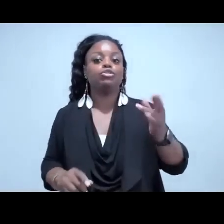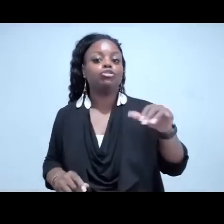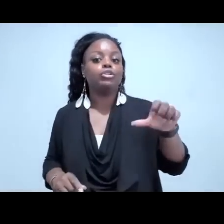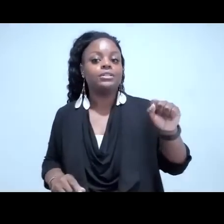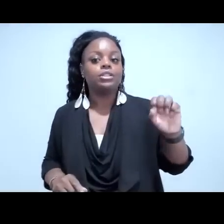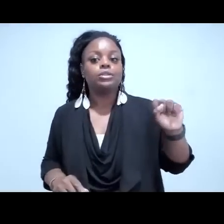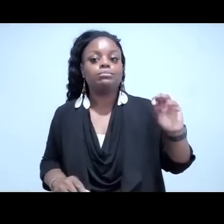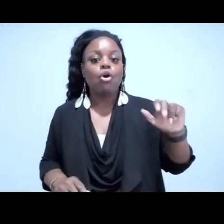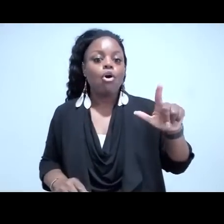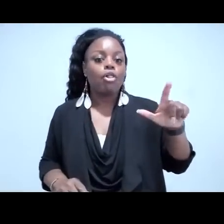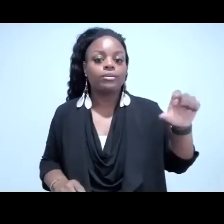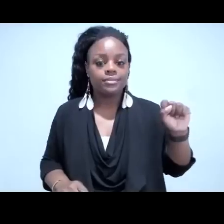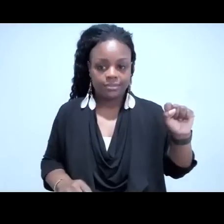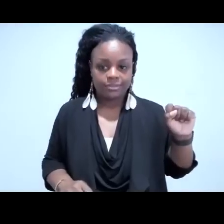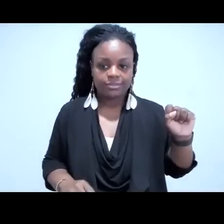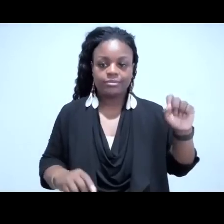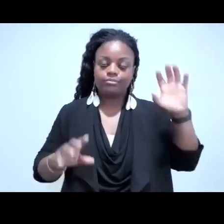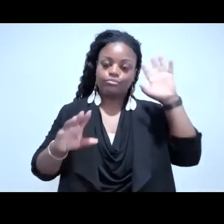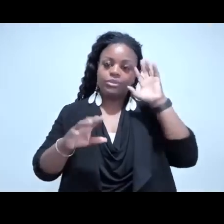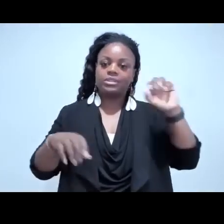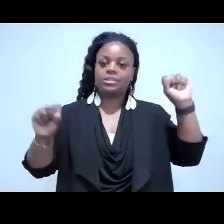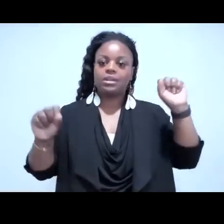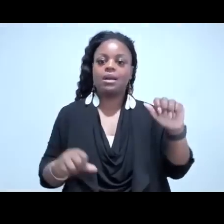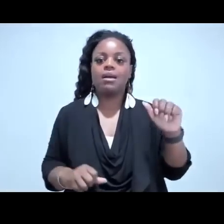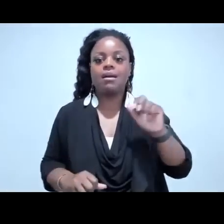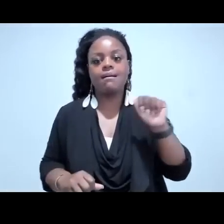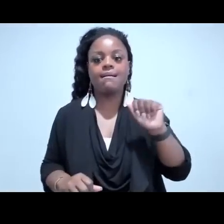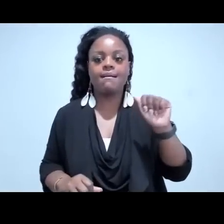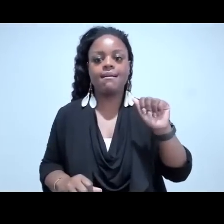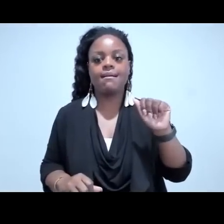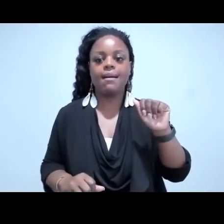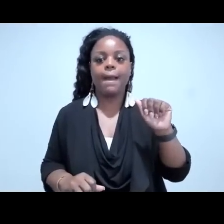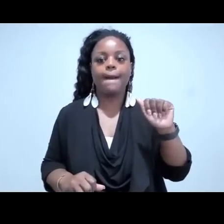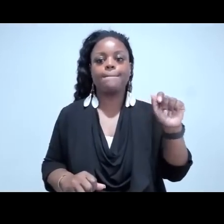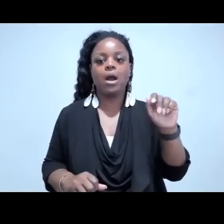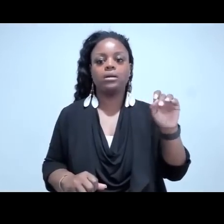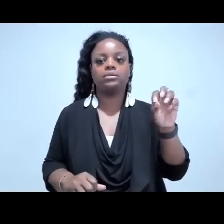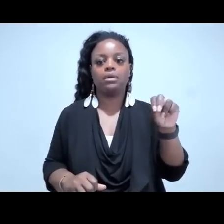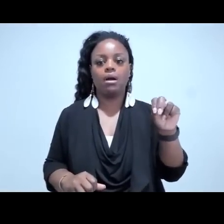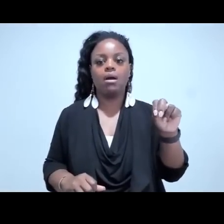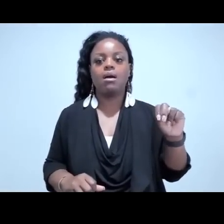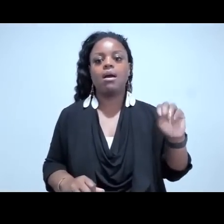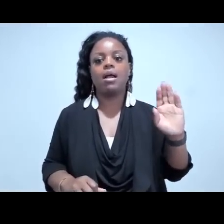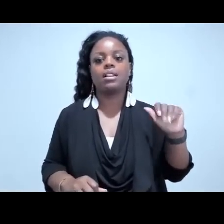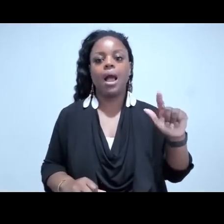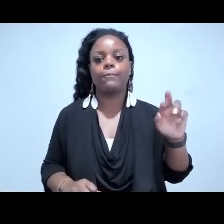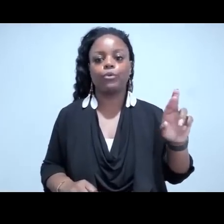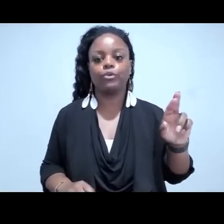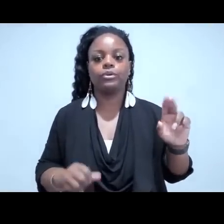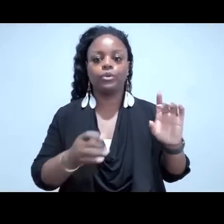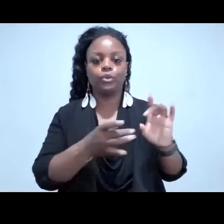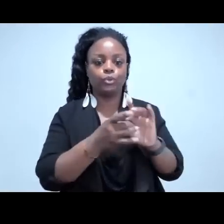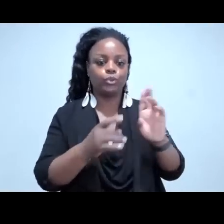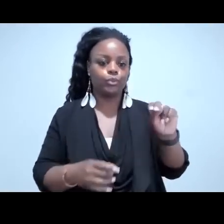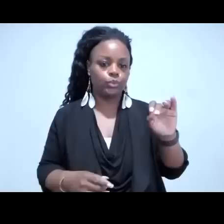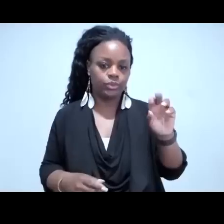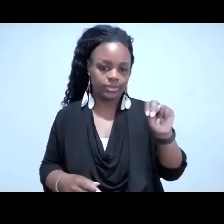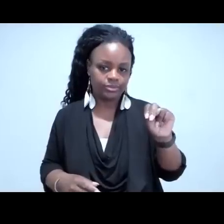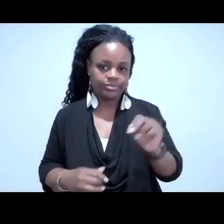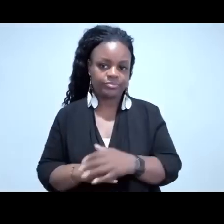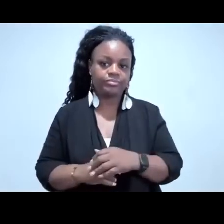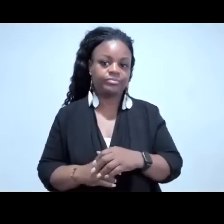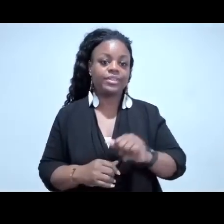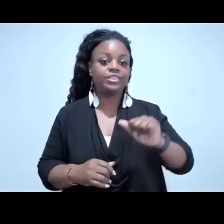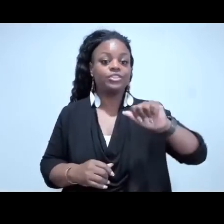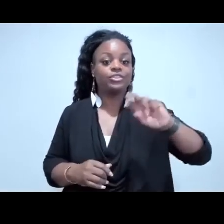Starbucks union's lead organizers; and Joseph Mccartney, a labor historian at Georgetown University. I will be